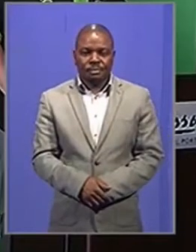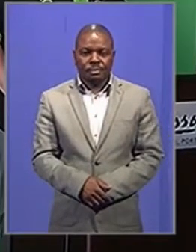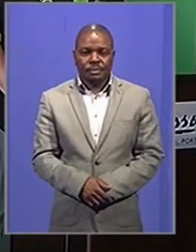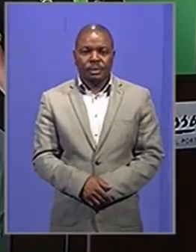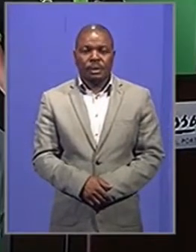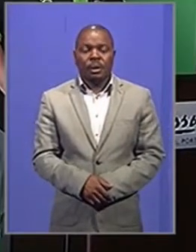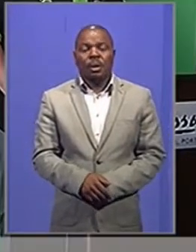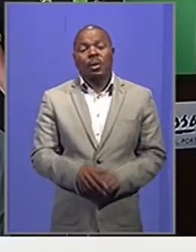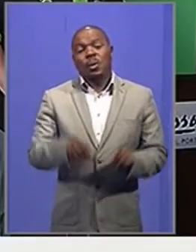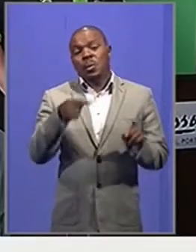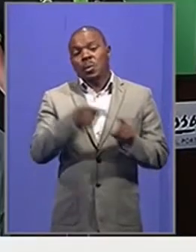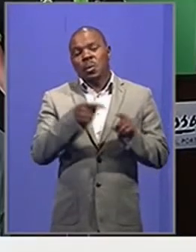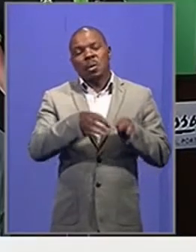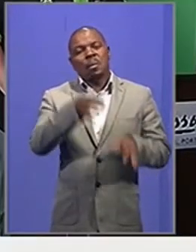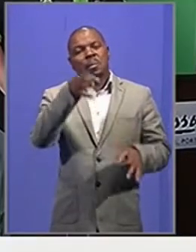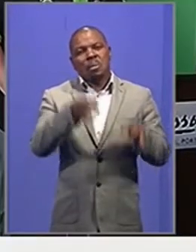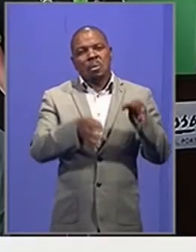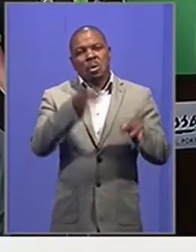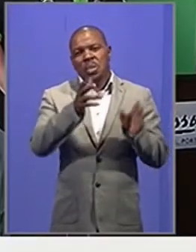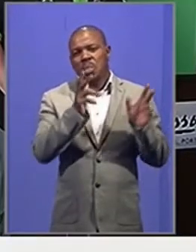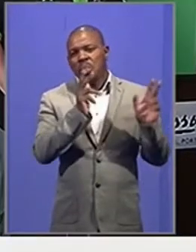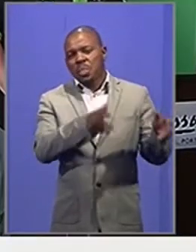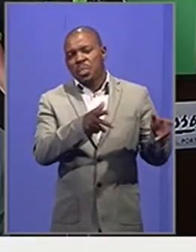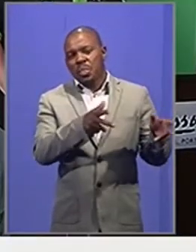Ka morago ba siyo dipolotiking dikgwedi tse